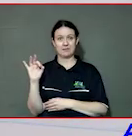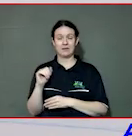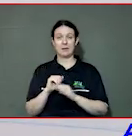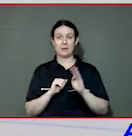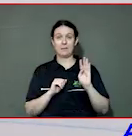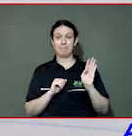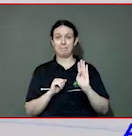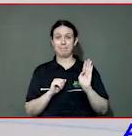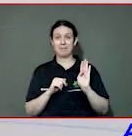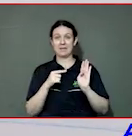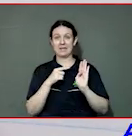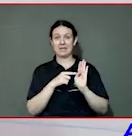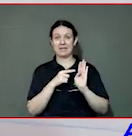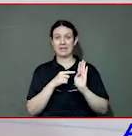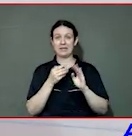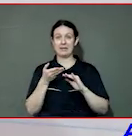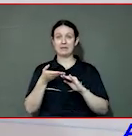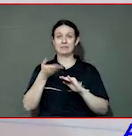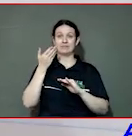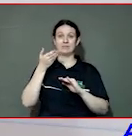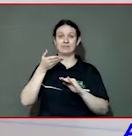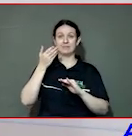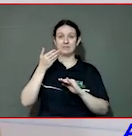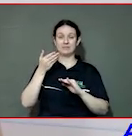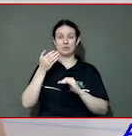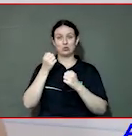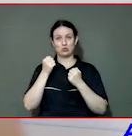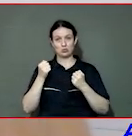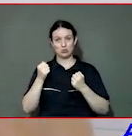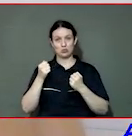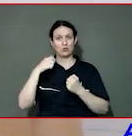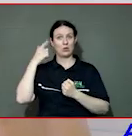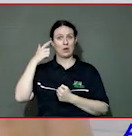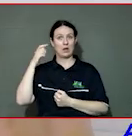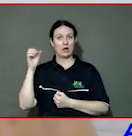than B's London forces.